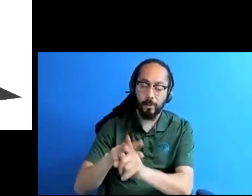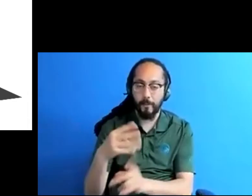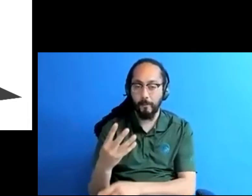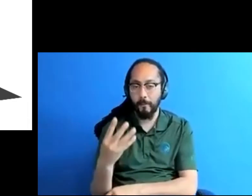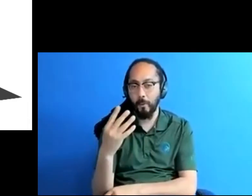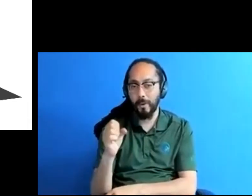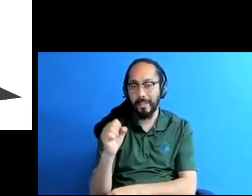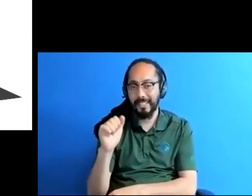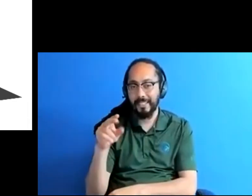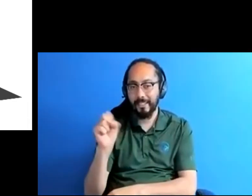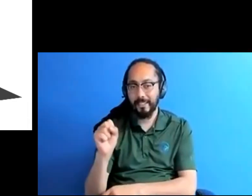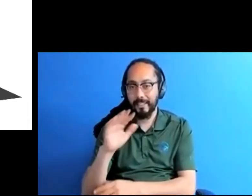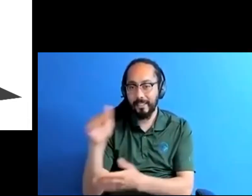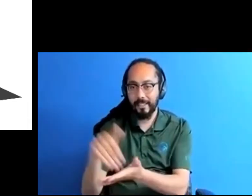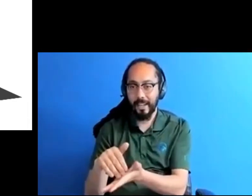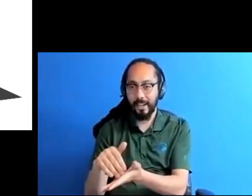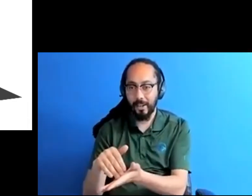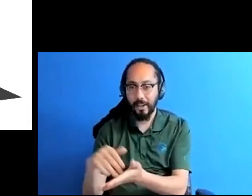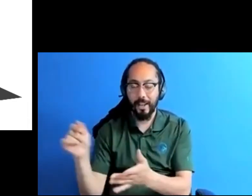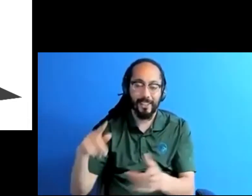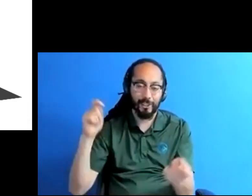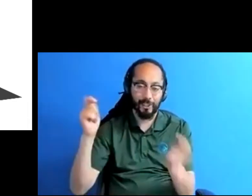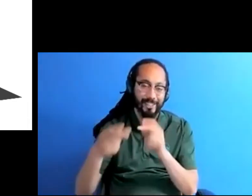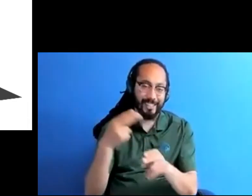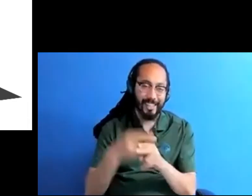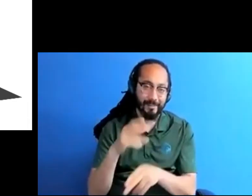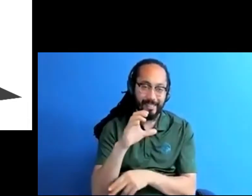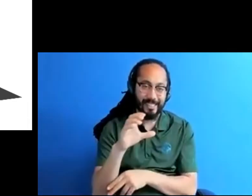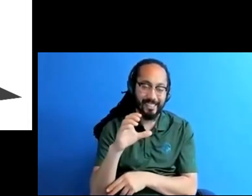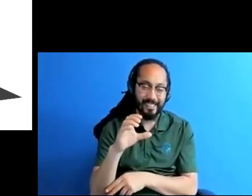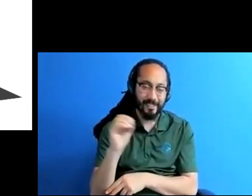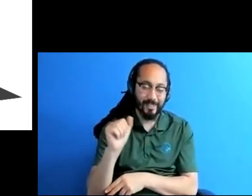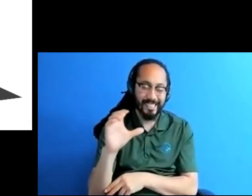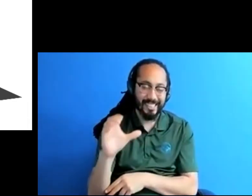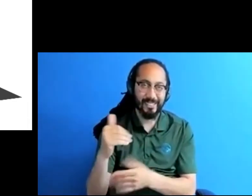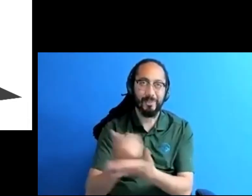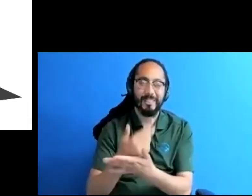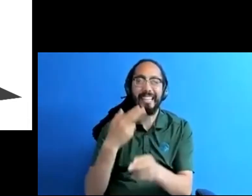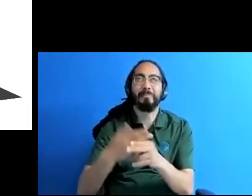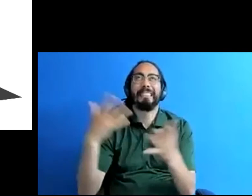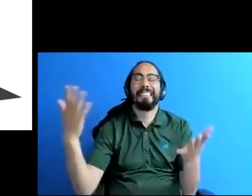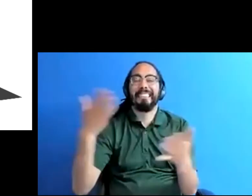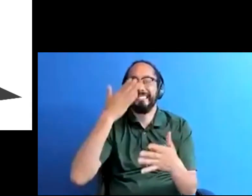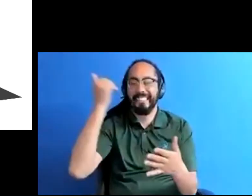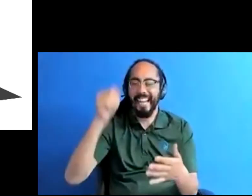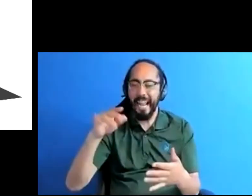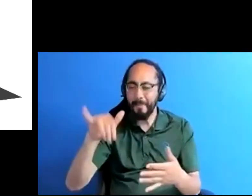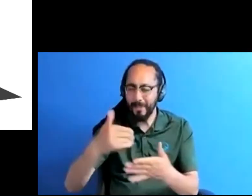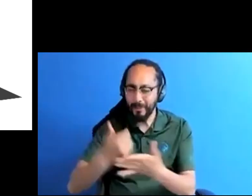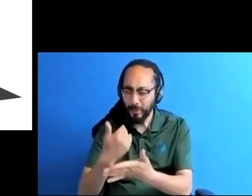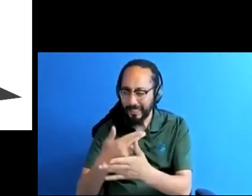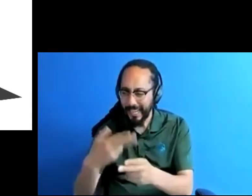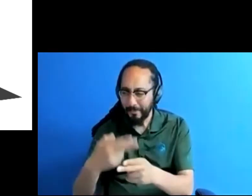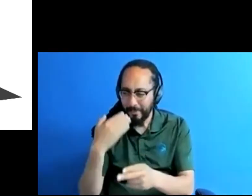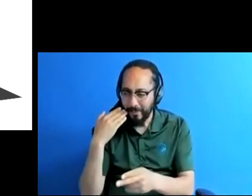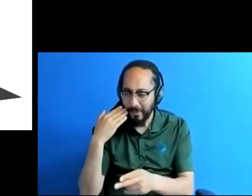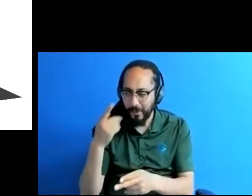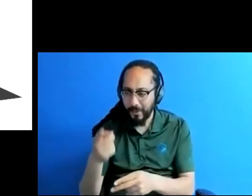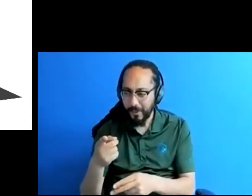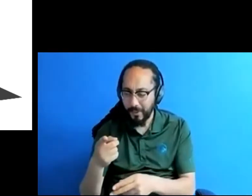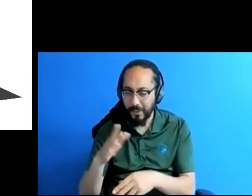They changed the name of it at the COC. It's got a new name now, and I don't know what it is. Amy, you're on